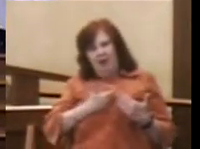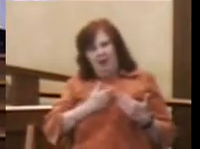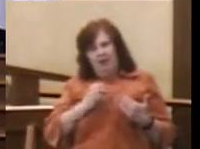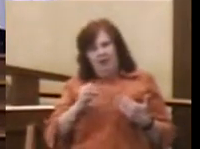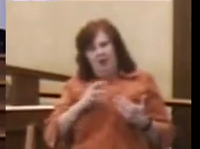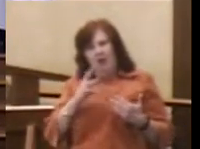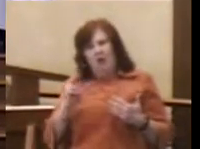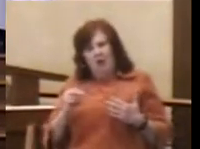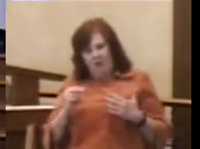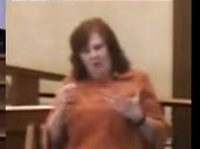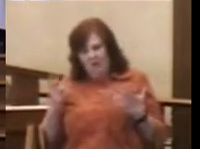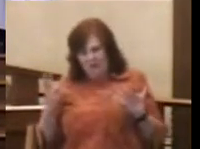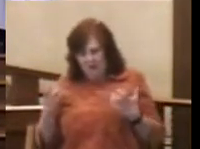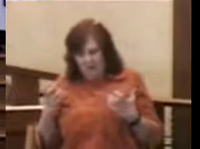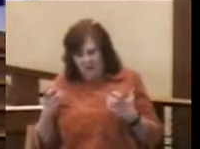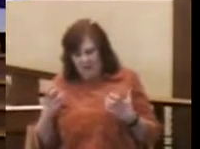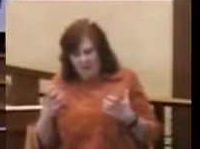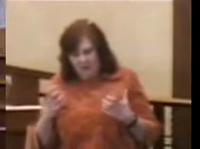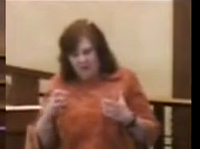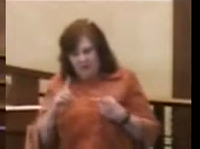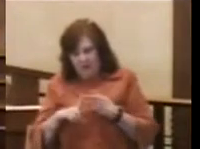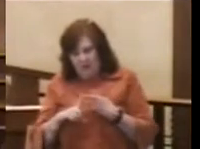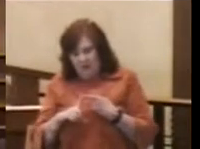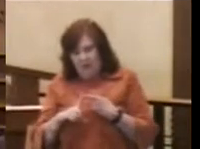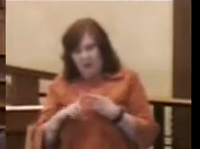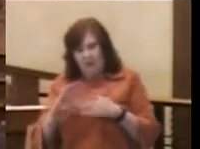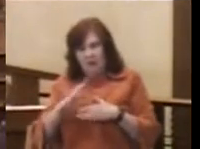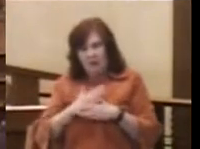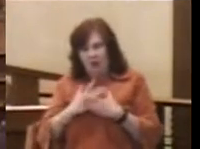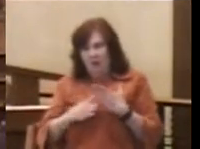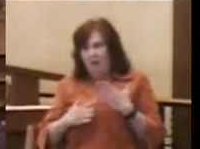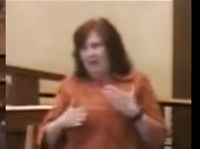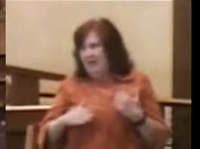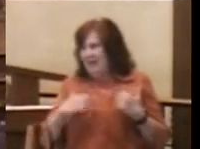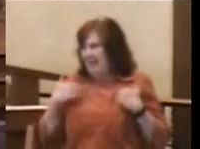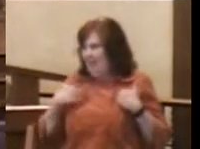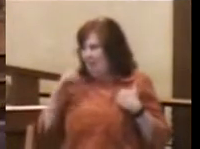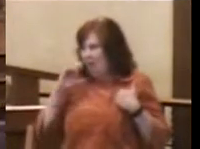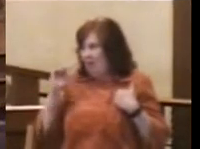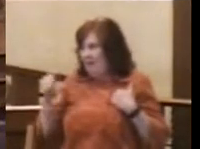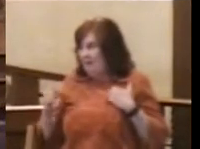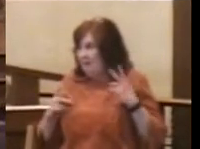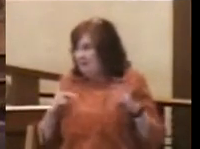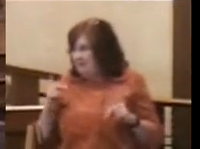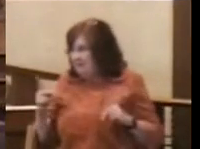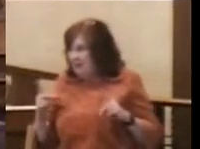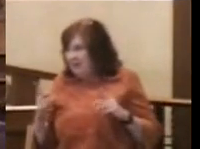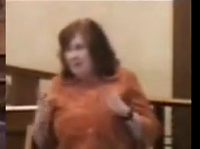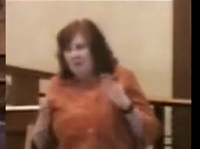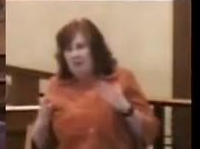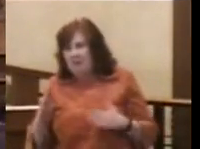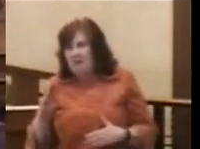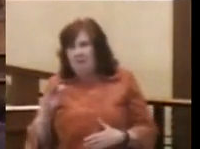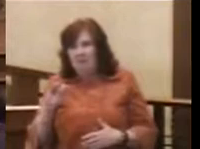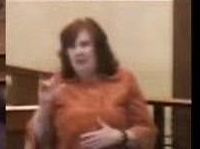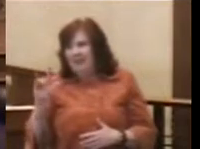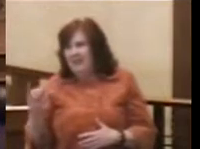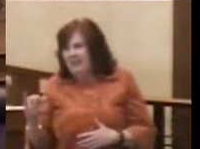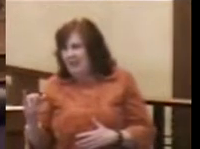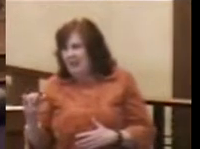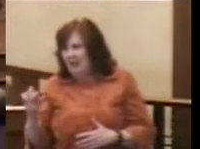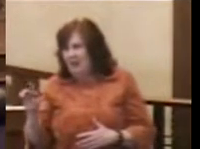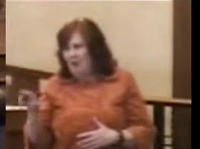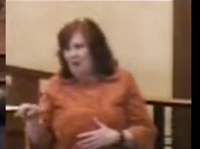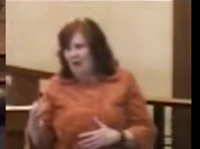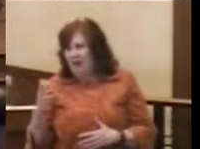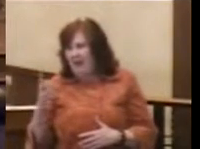own desires in order to share what we have for others. It may be Billy Graham giving up a far